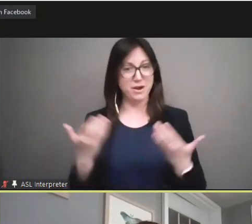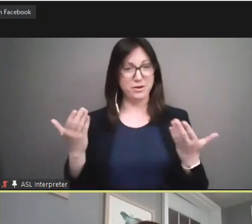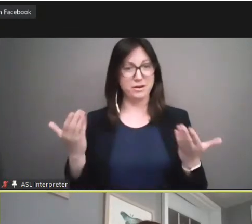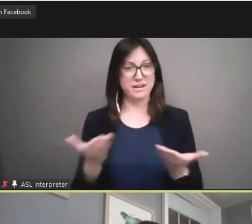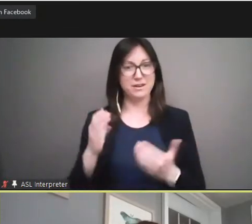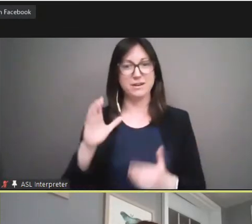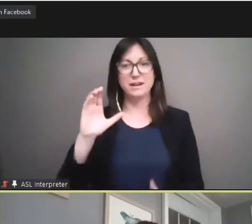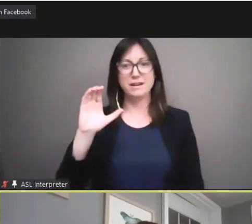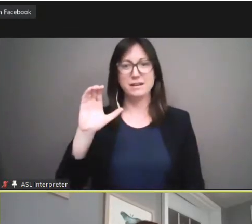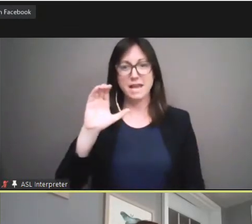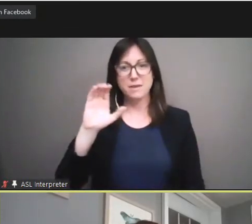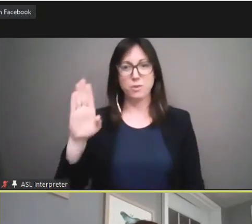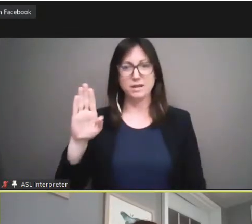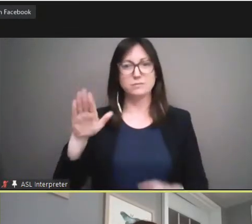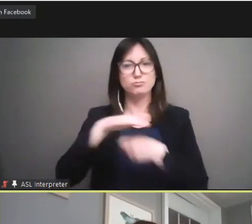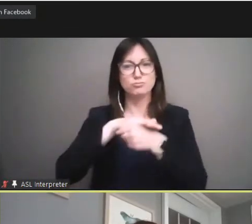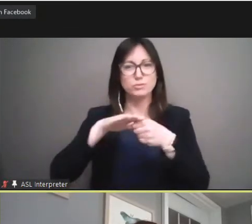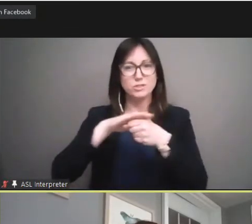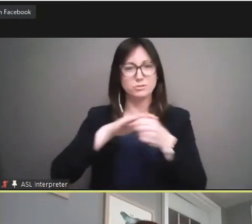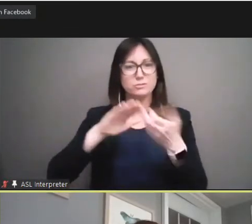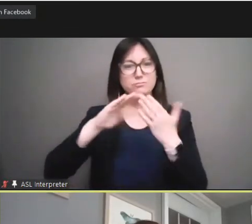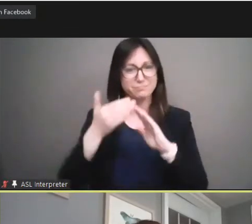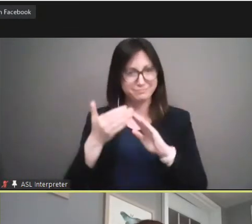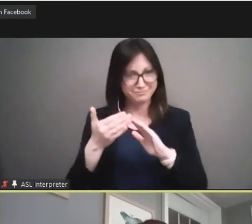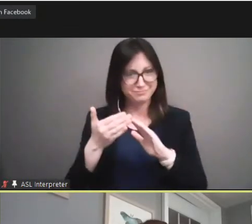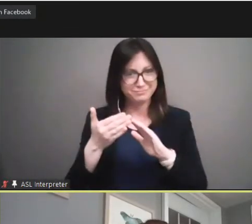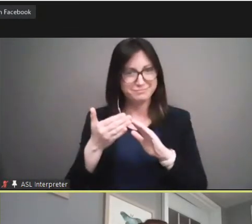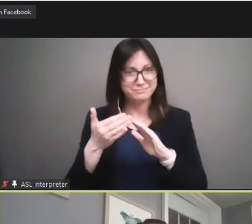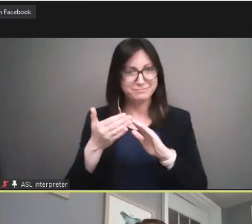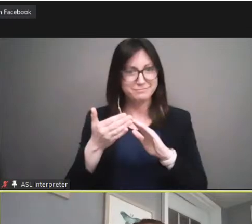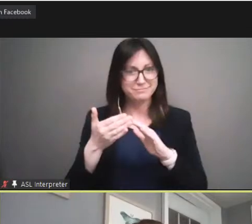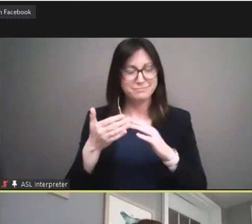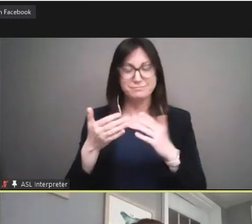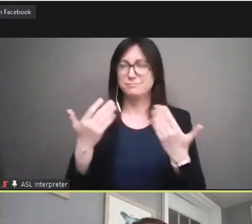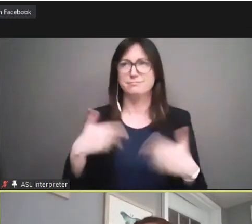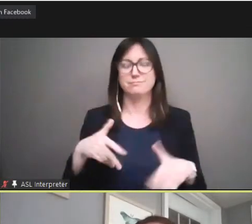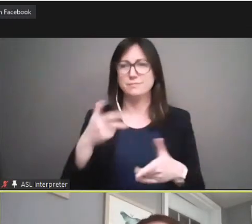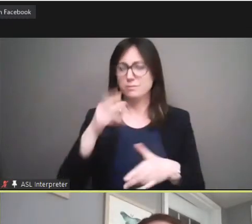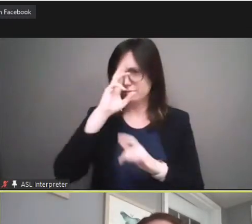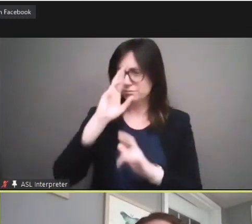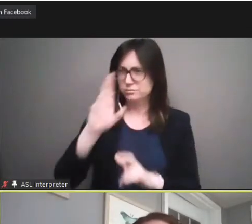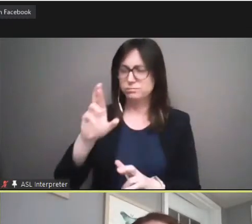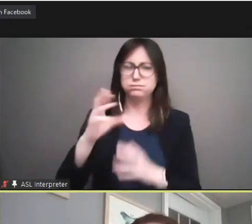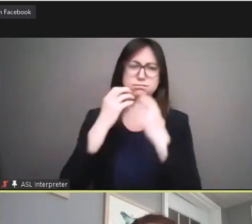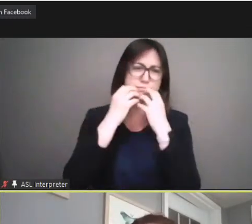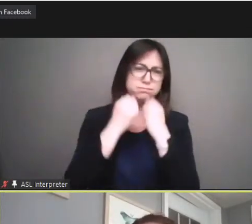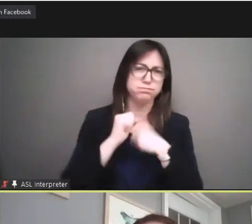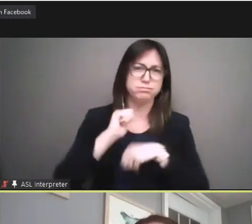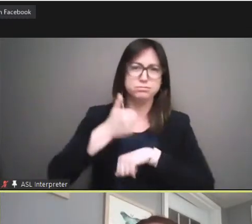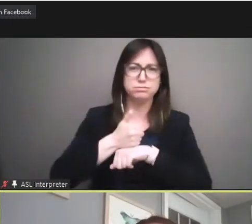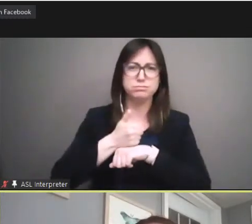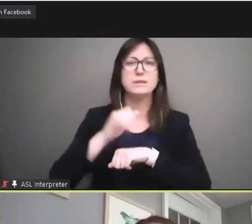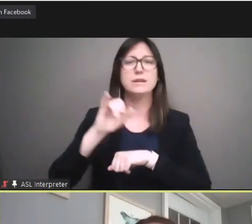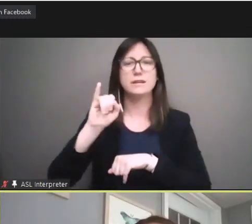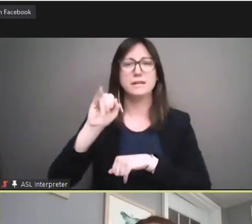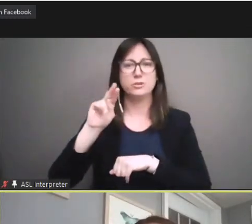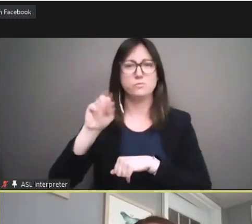Cape Breton Regional Municipality. So respectfully and gratefully located here in